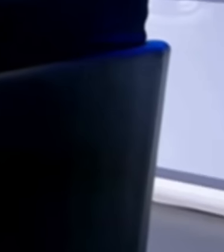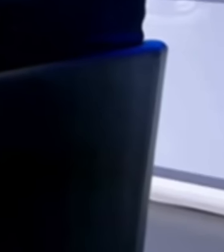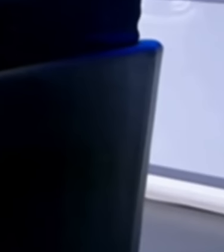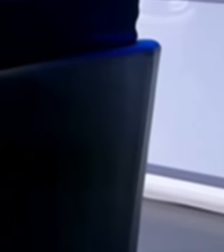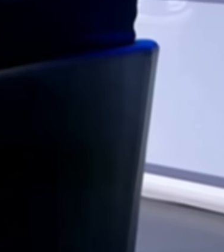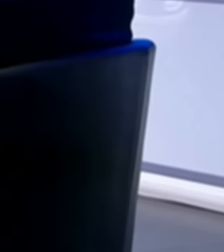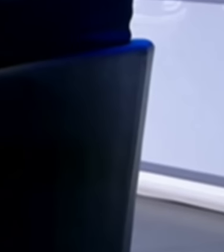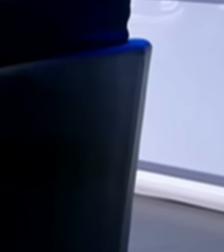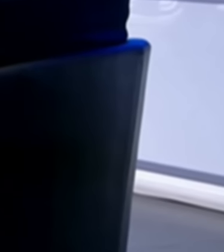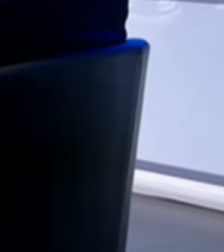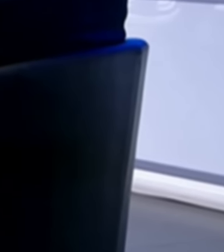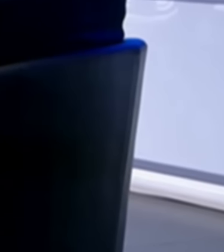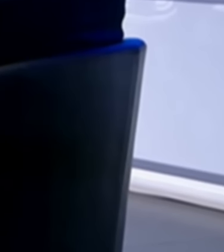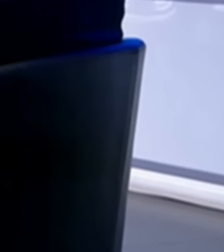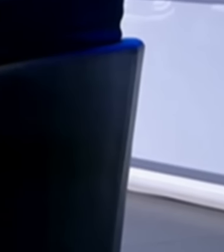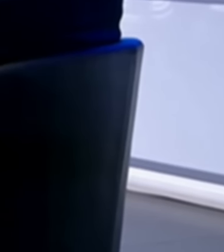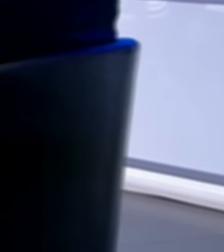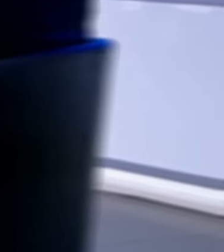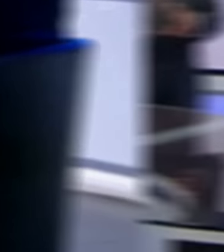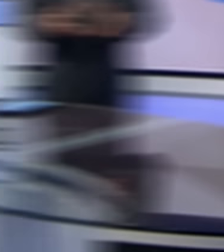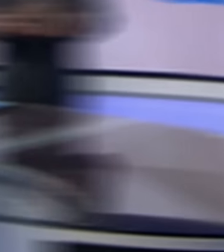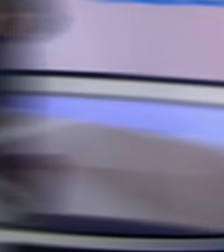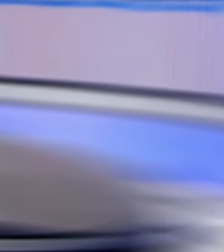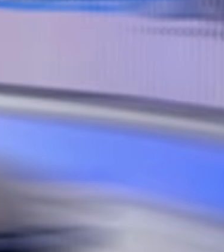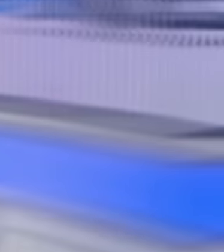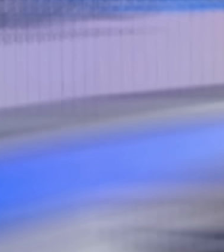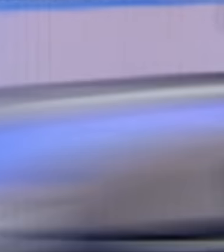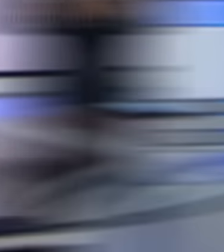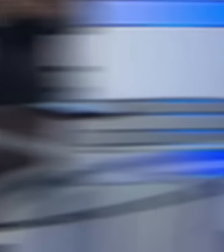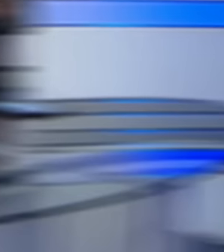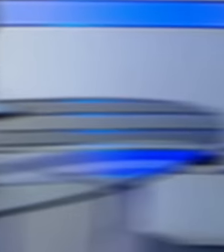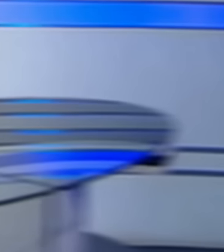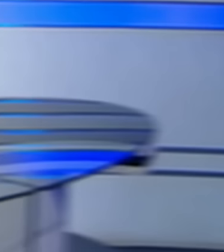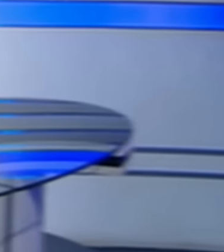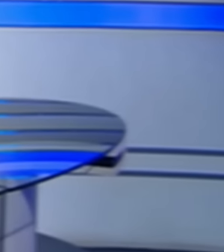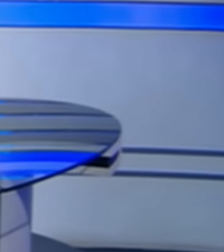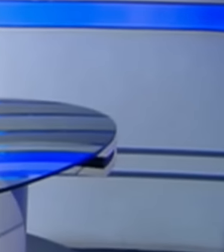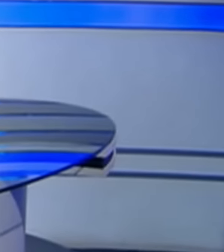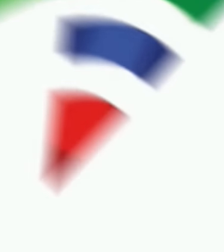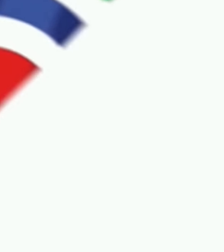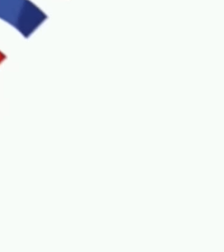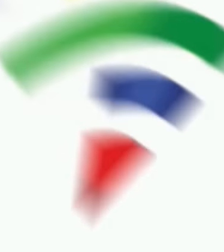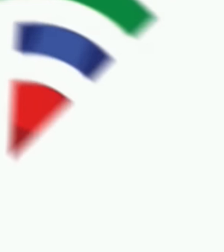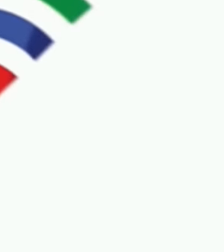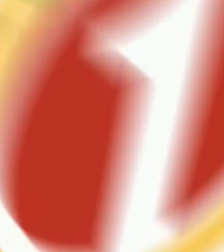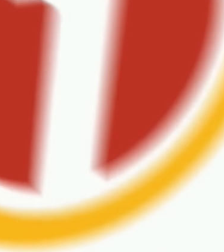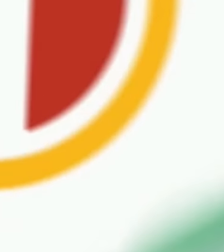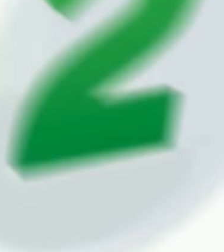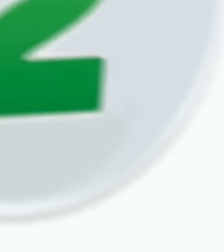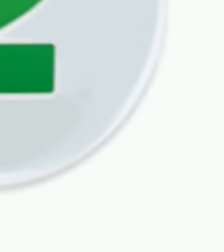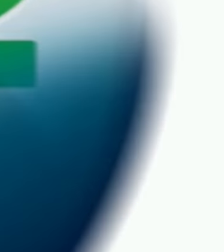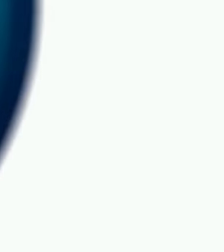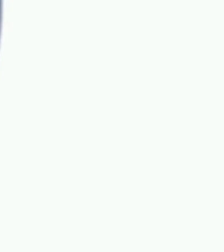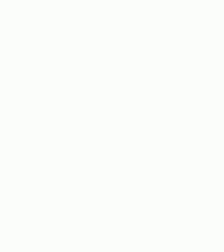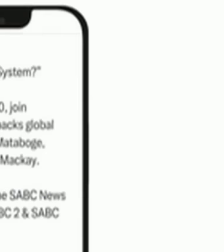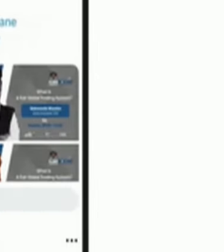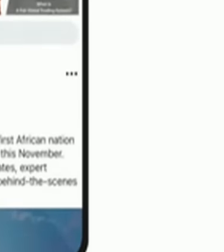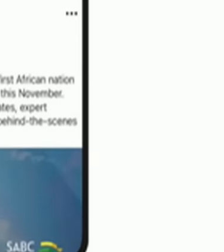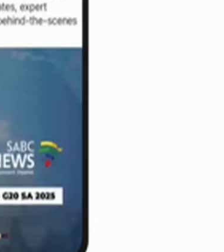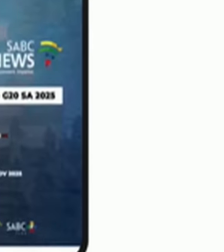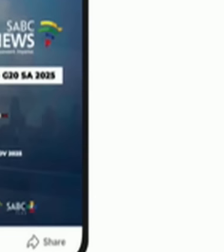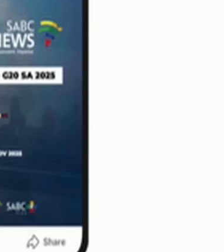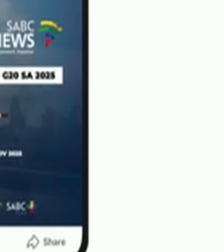Bogela kgaso ka tlhamalalo mo dikanaleng tsa SABC News, SABC Lehae, SABC 1, 2 le 3. Golagana le rona